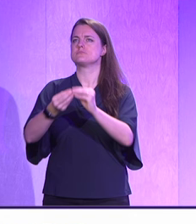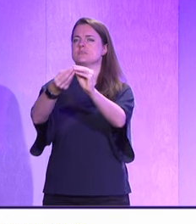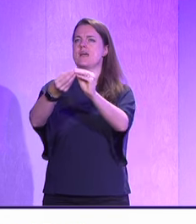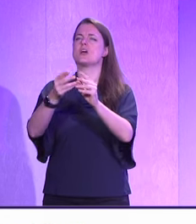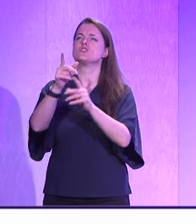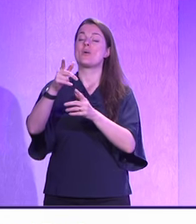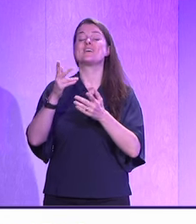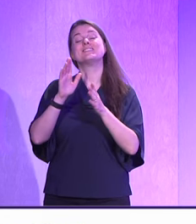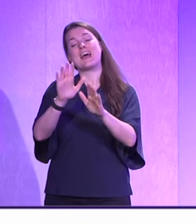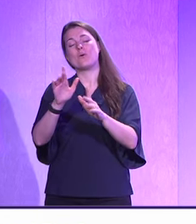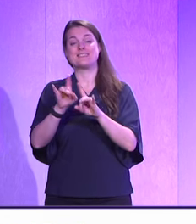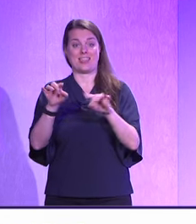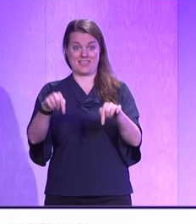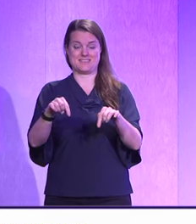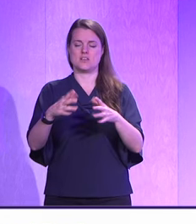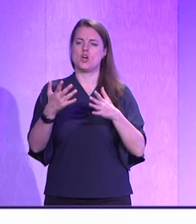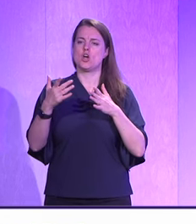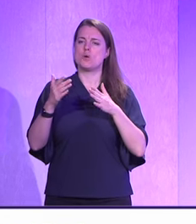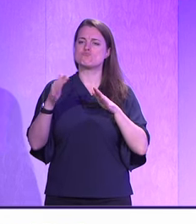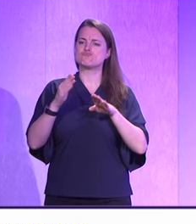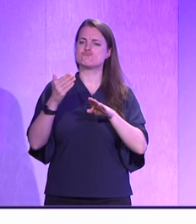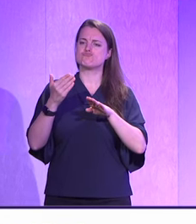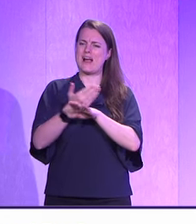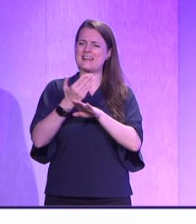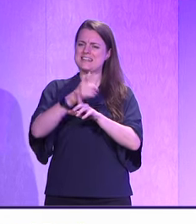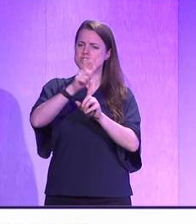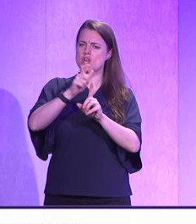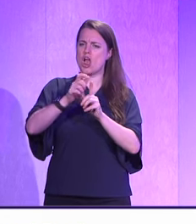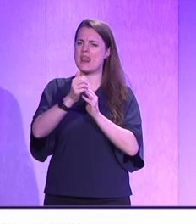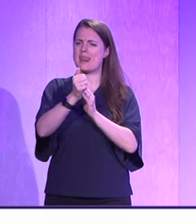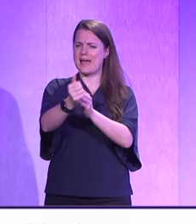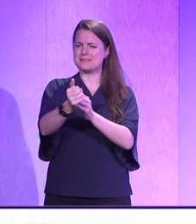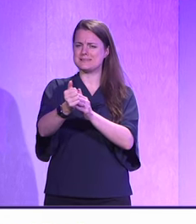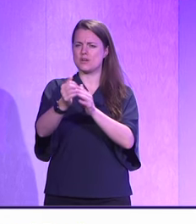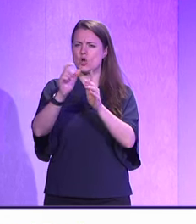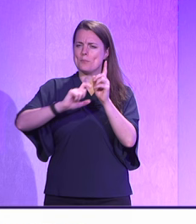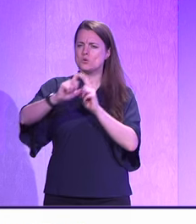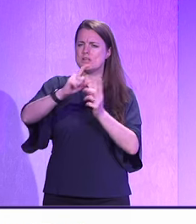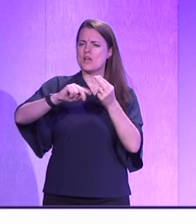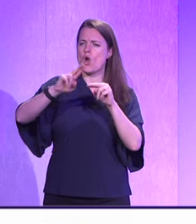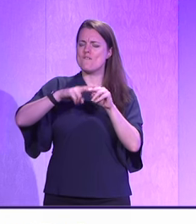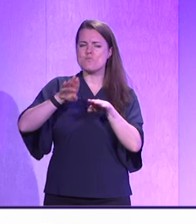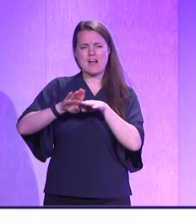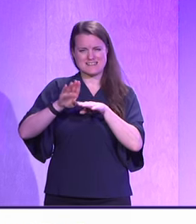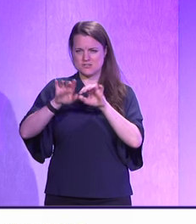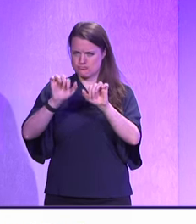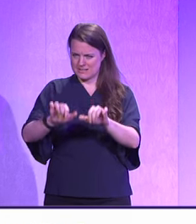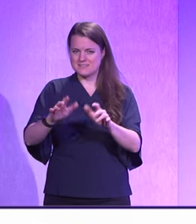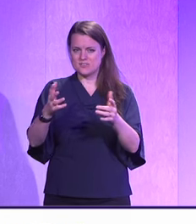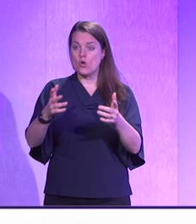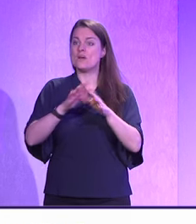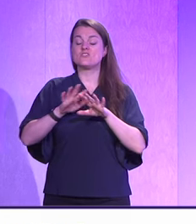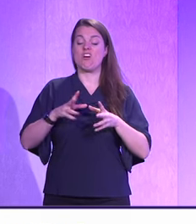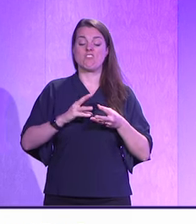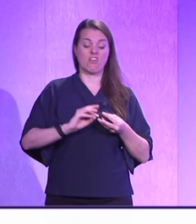today, like this is a practitioner-led co-evolution of practice, and that's really, really important. This is not just like, we're not just coming up with some